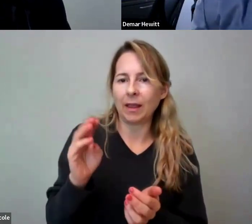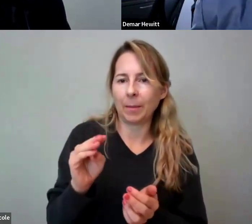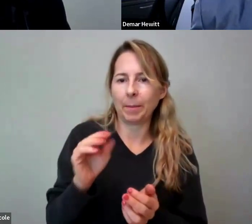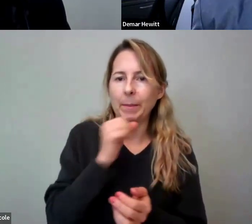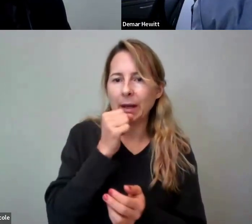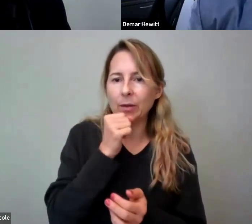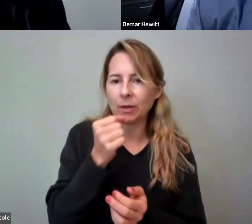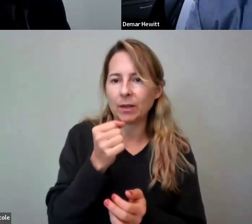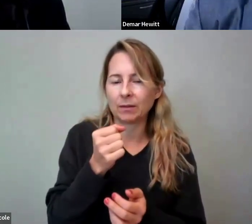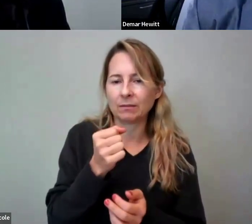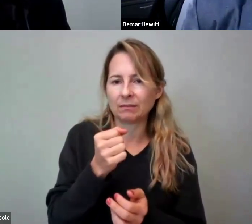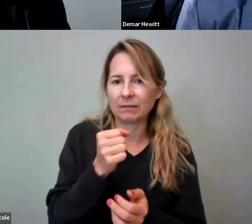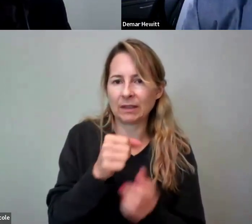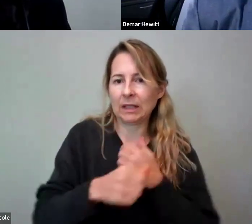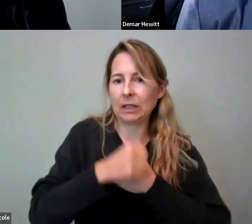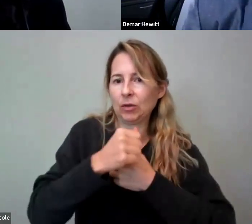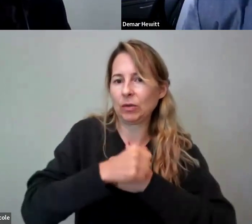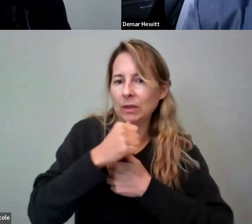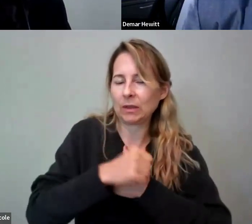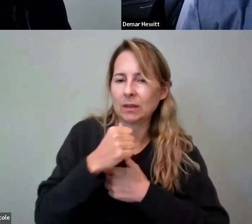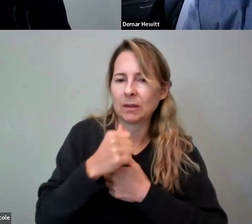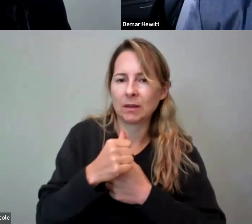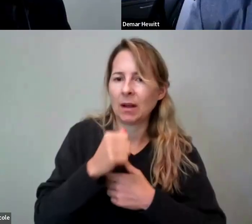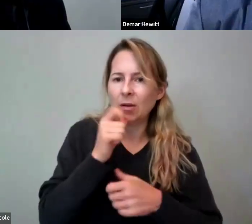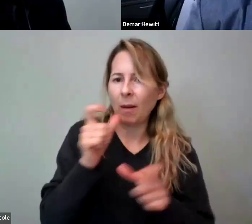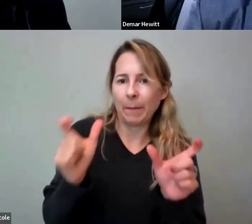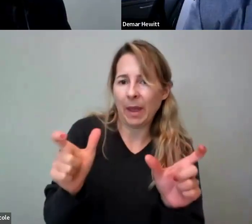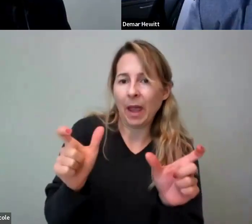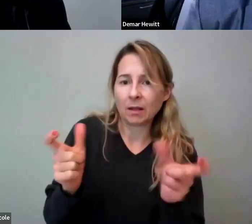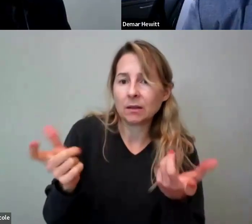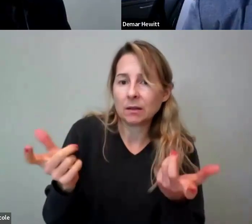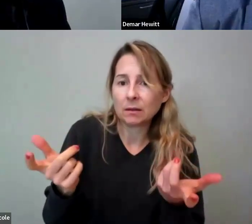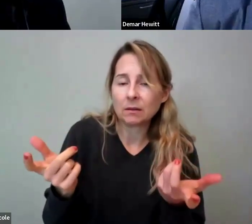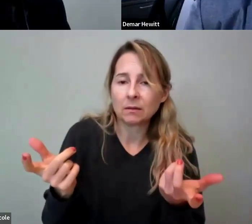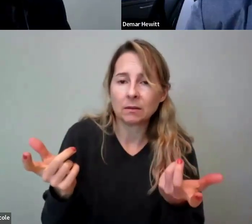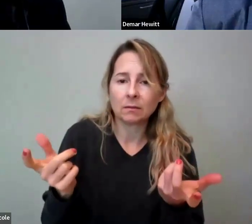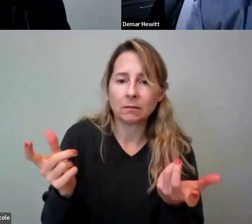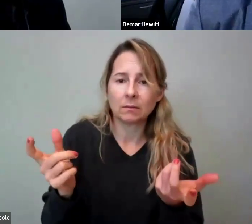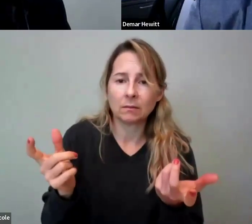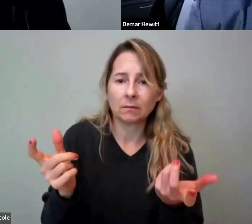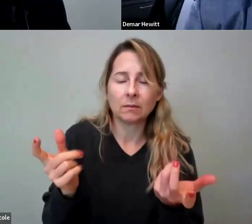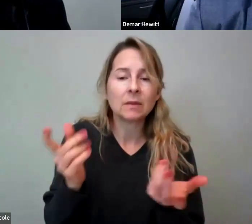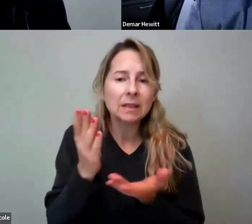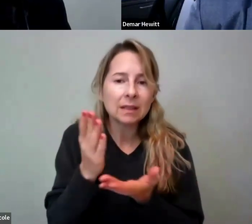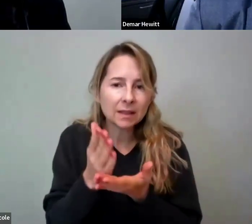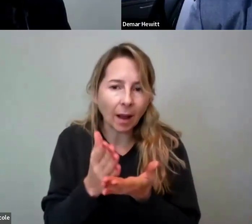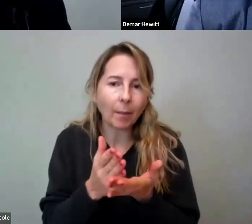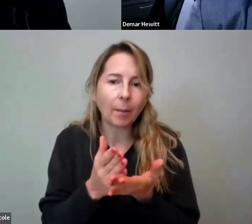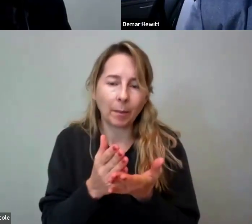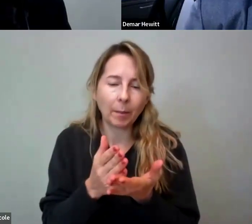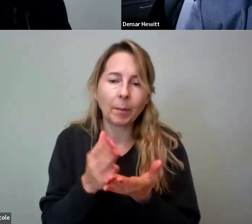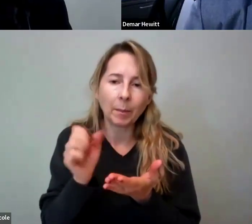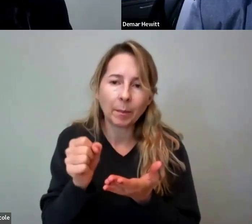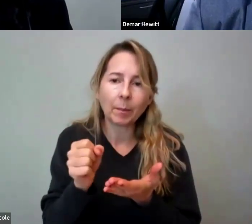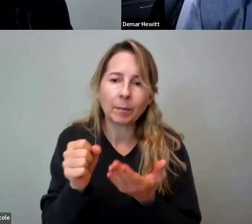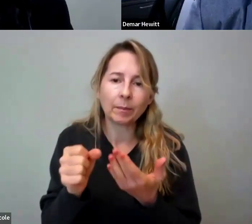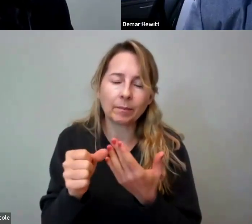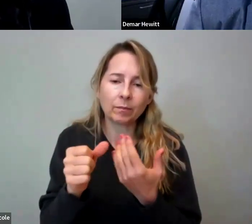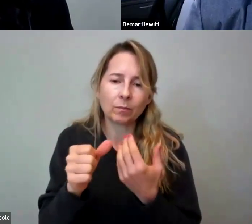hazardous and should be completely banned. They haven't been banned, even though there's some signs that, restricted in certain